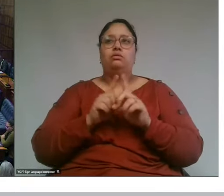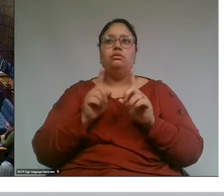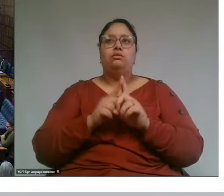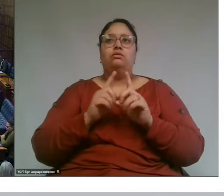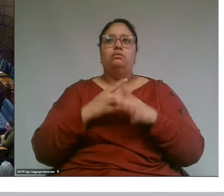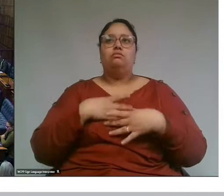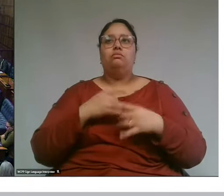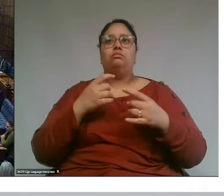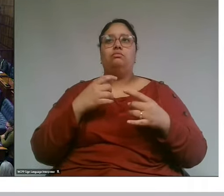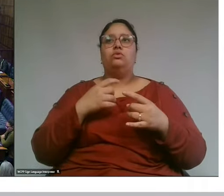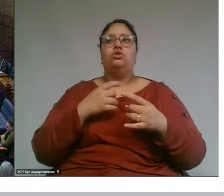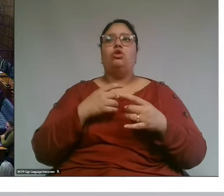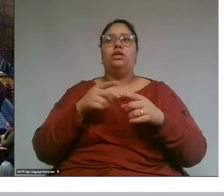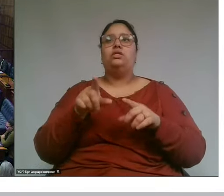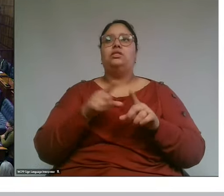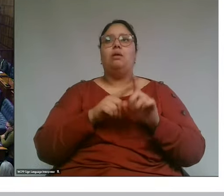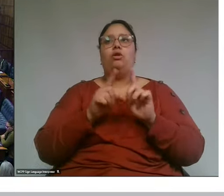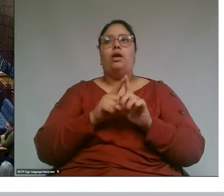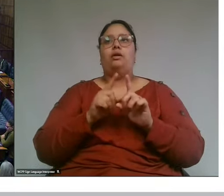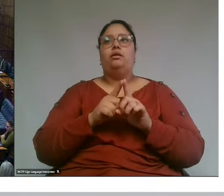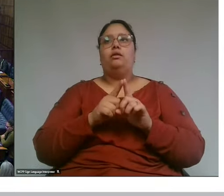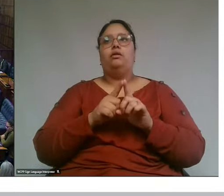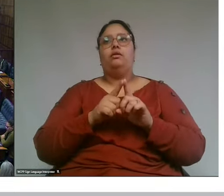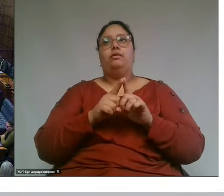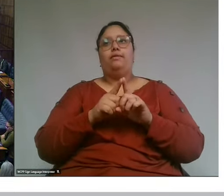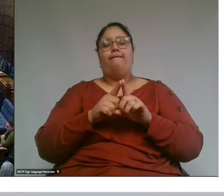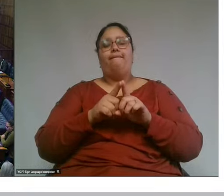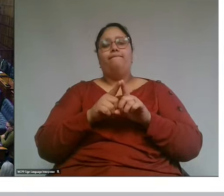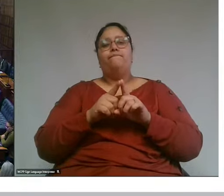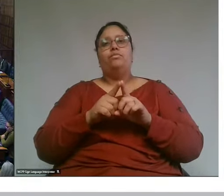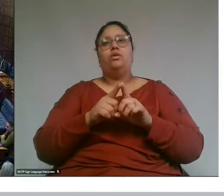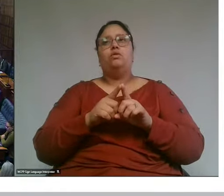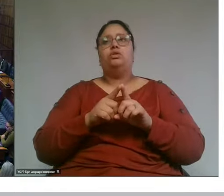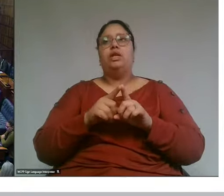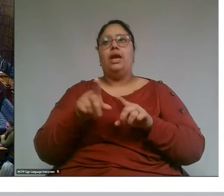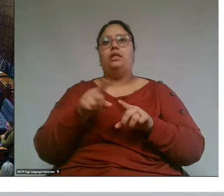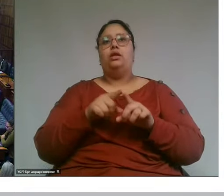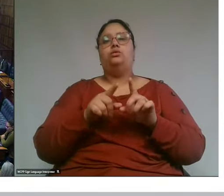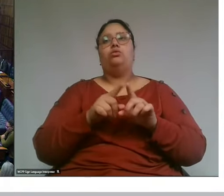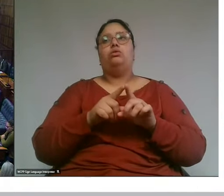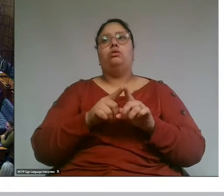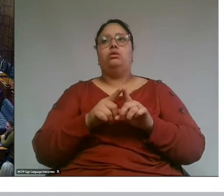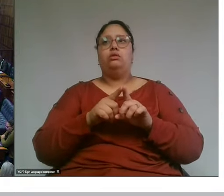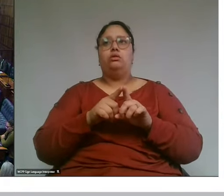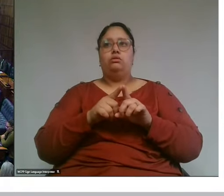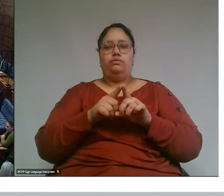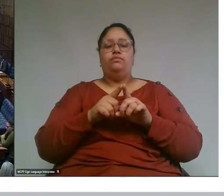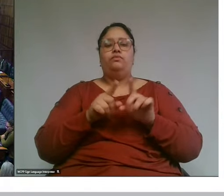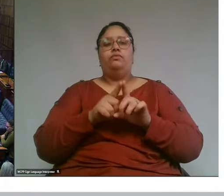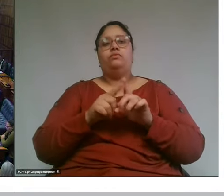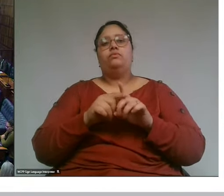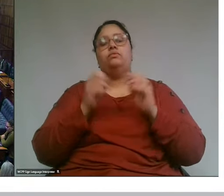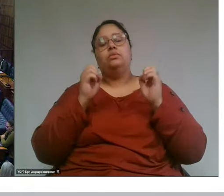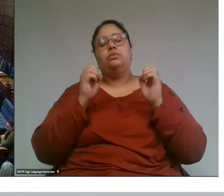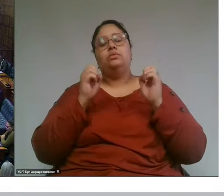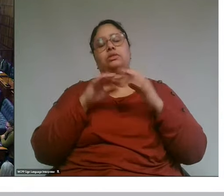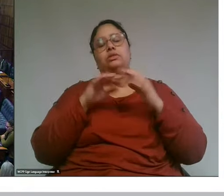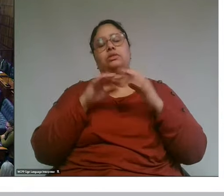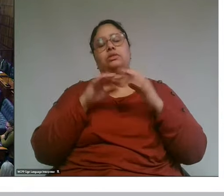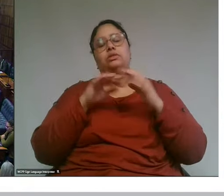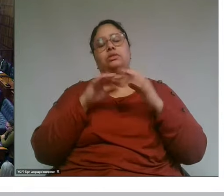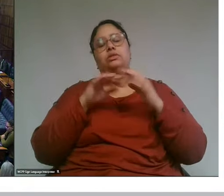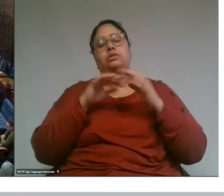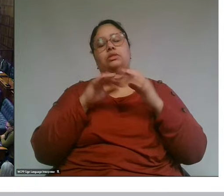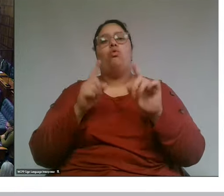interest to the people that to actually go back to to that because there's a recent study that has been released that